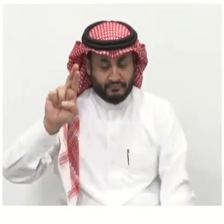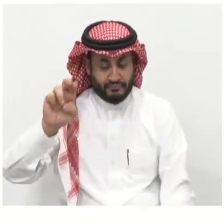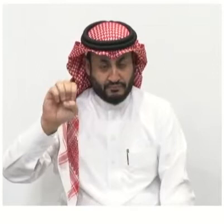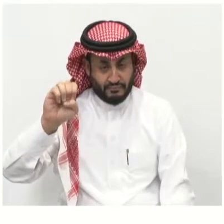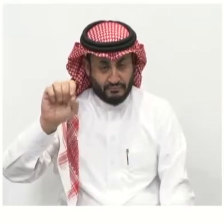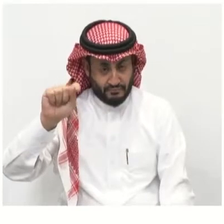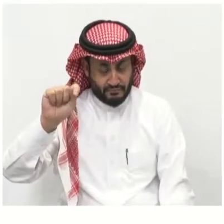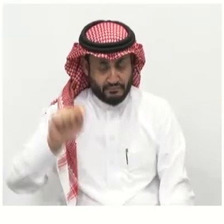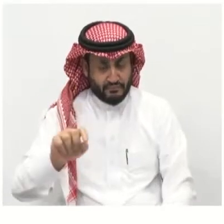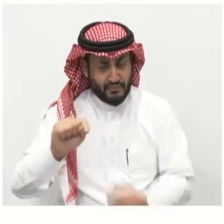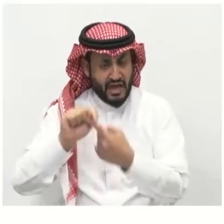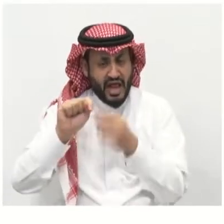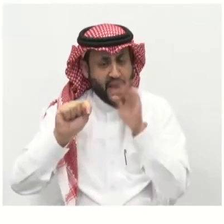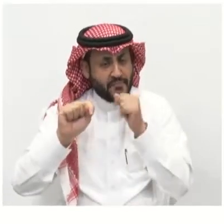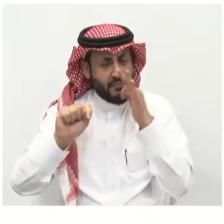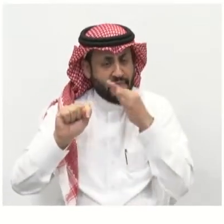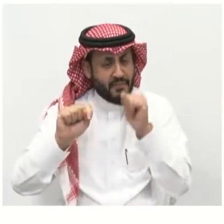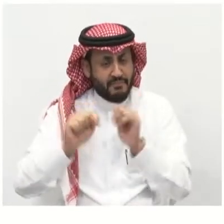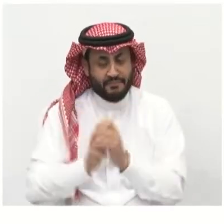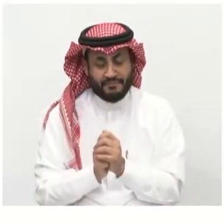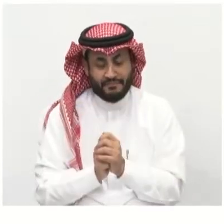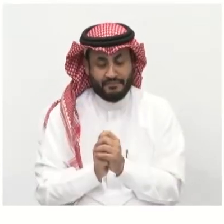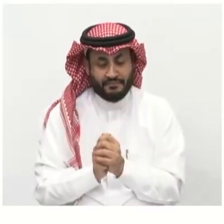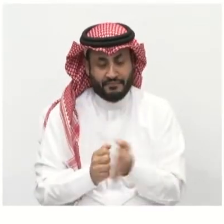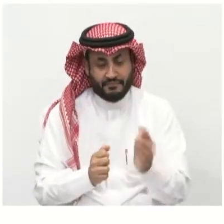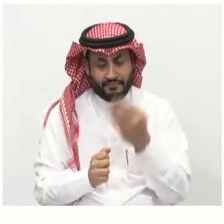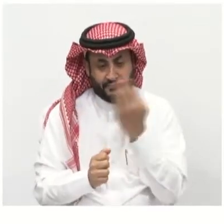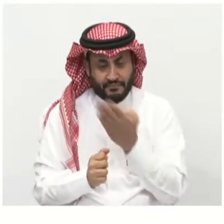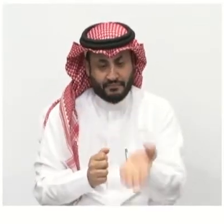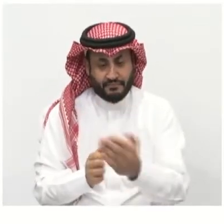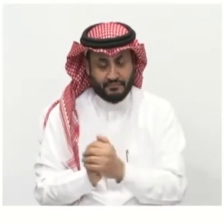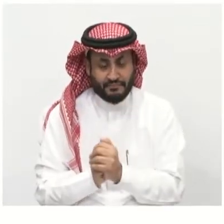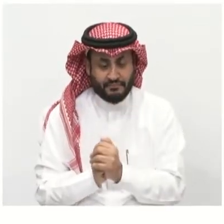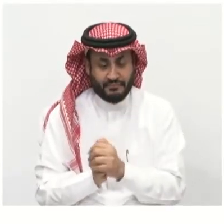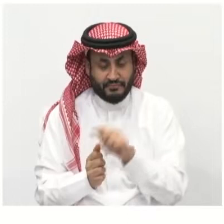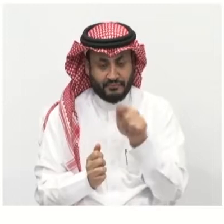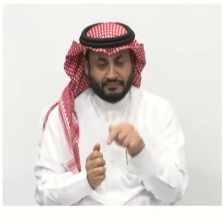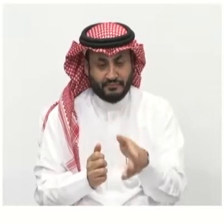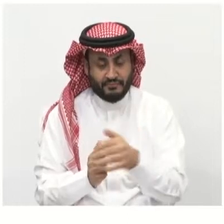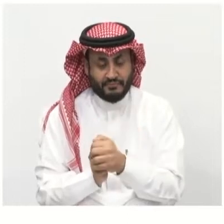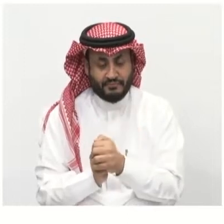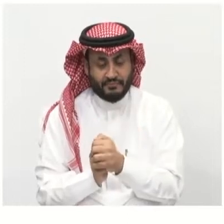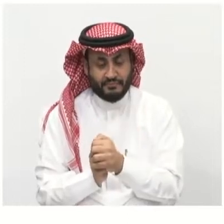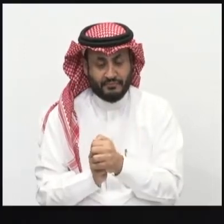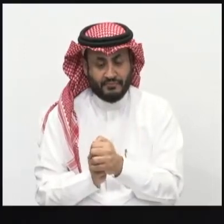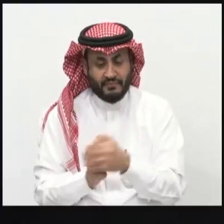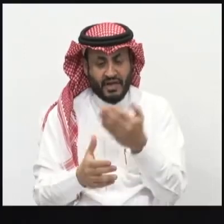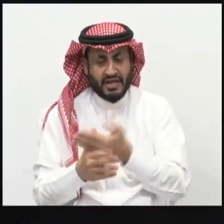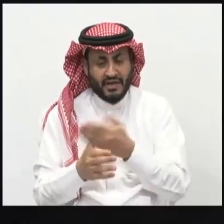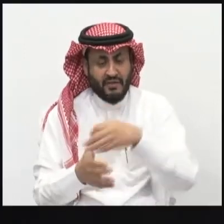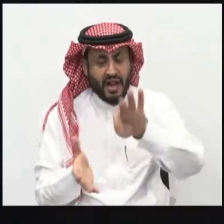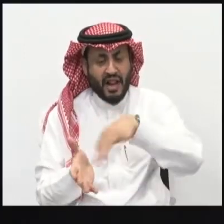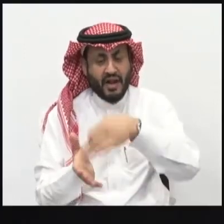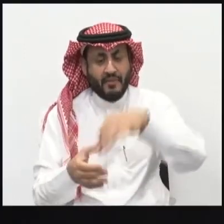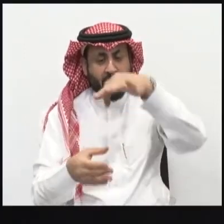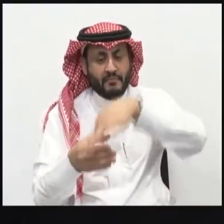The T doesn't have a sound in this word. Now let's read this question together. Why are the paint brushes in a